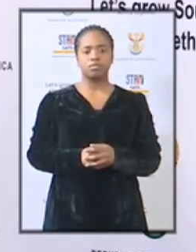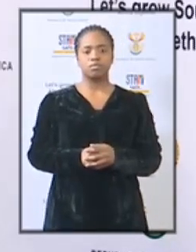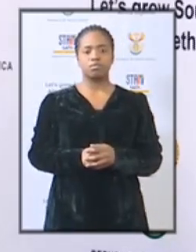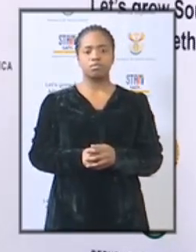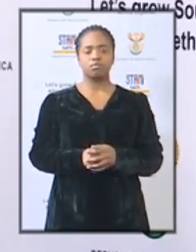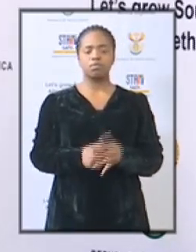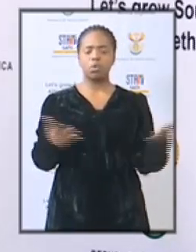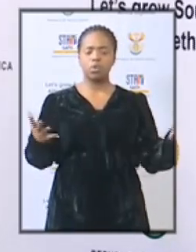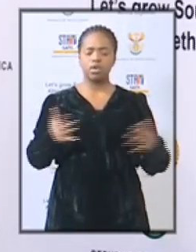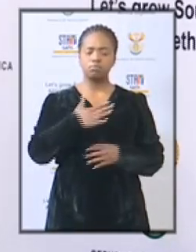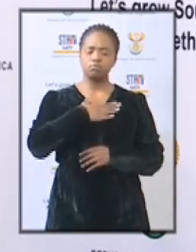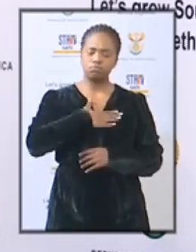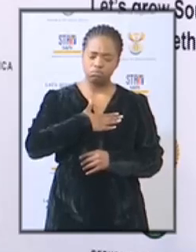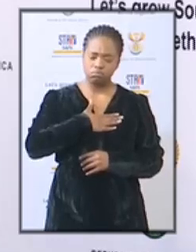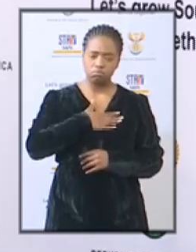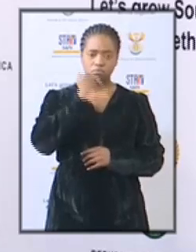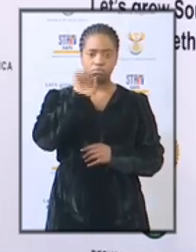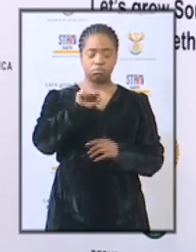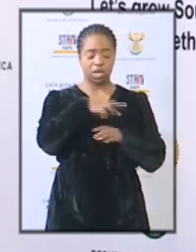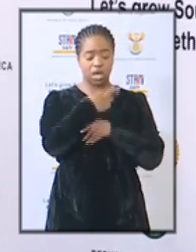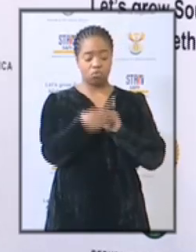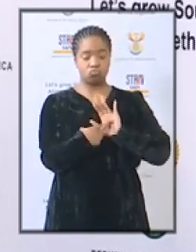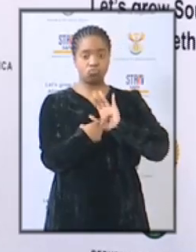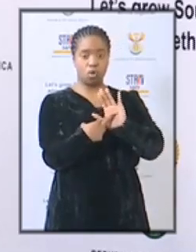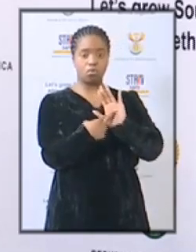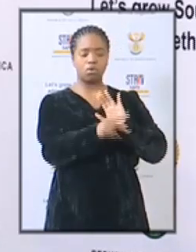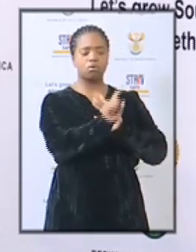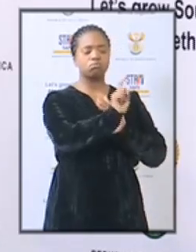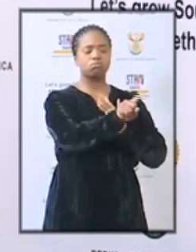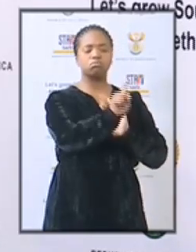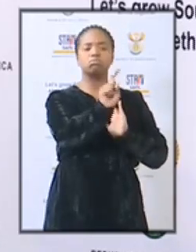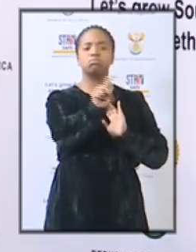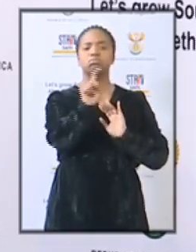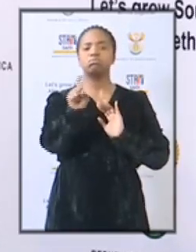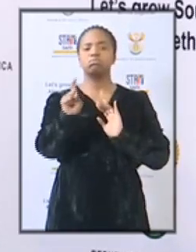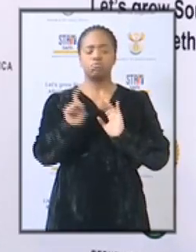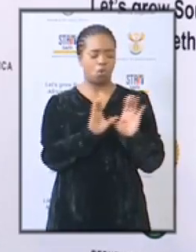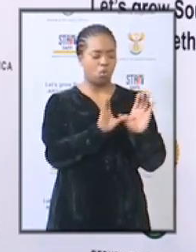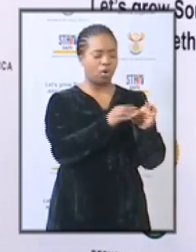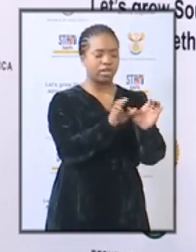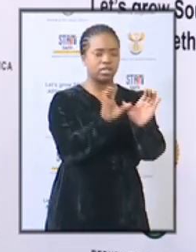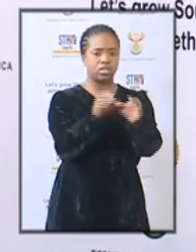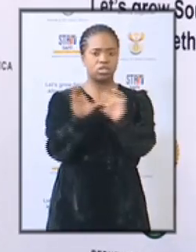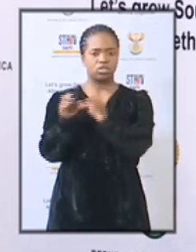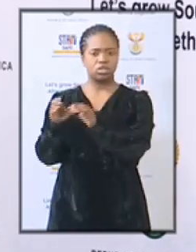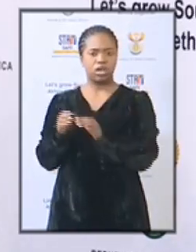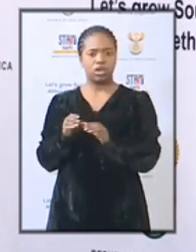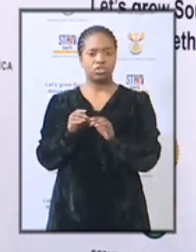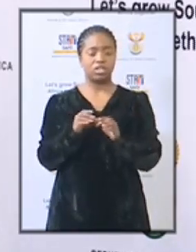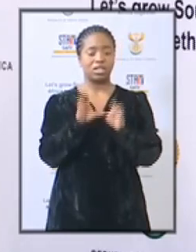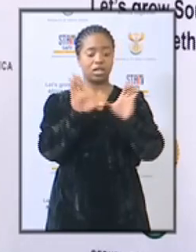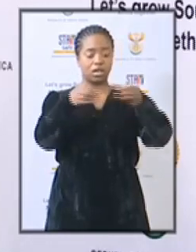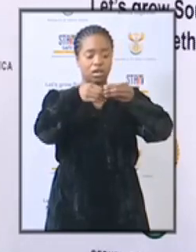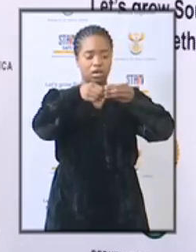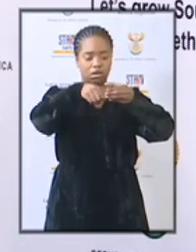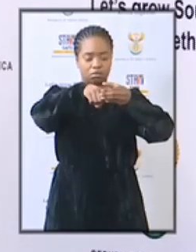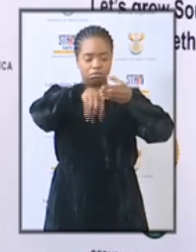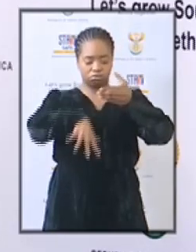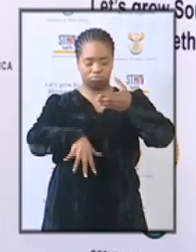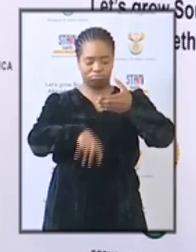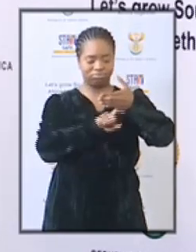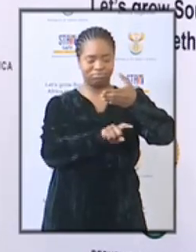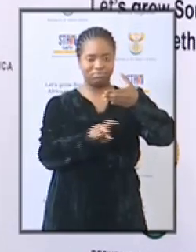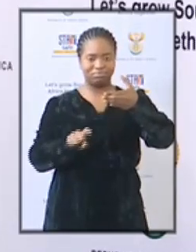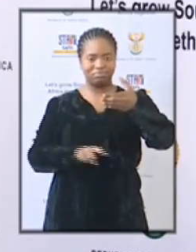We are appreciative of the role played by various organizations in all subsectors, small businesses